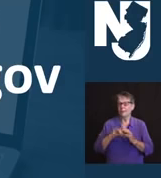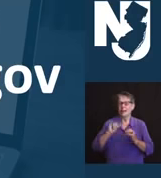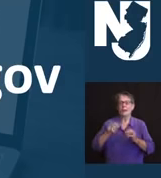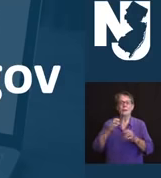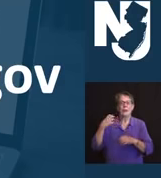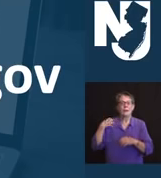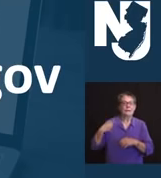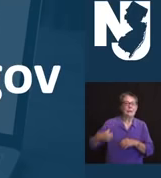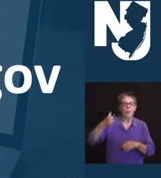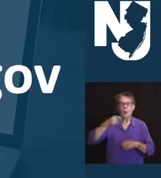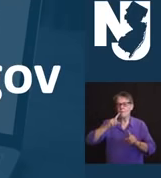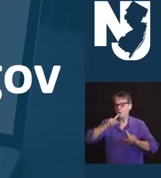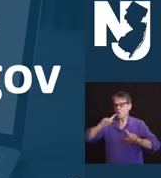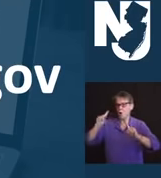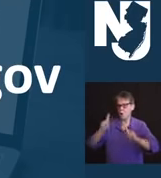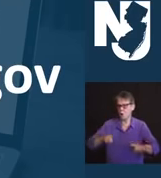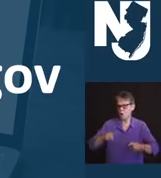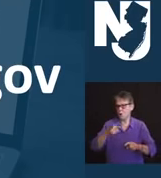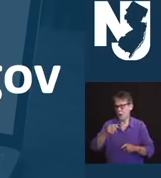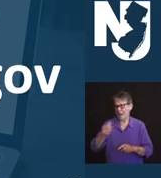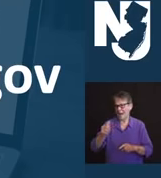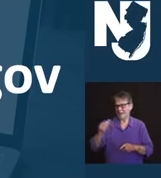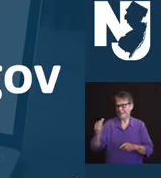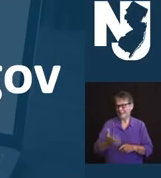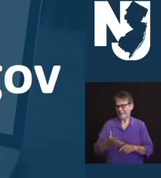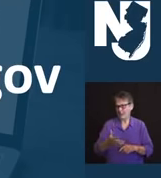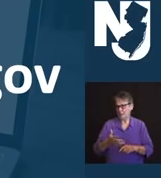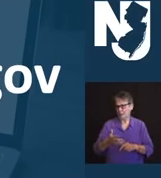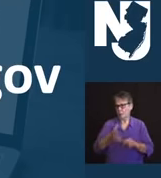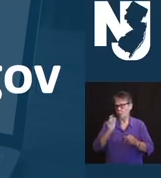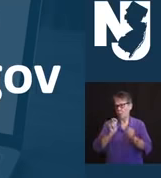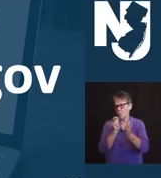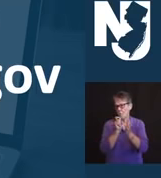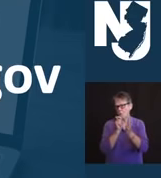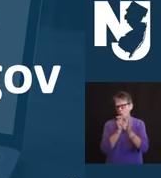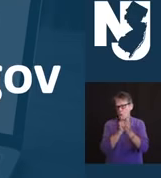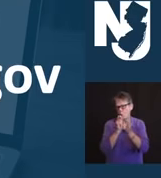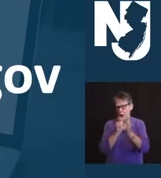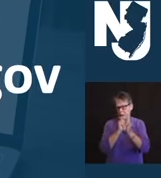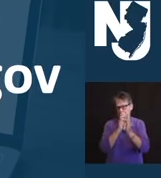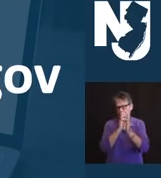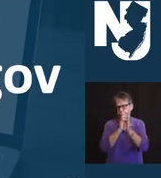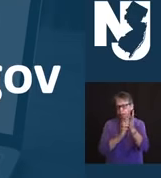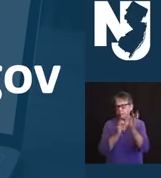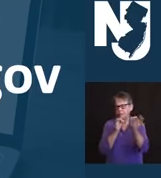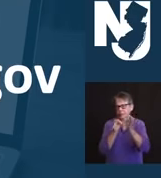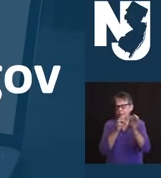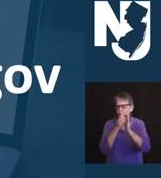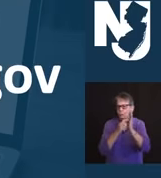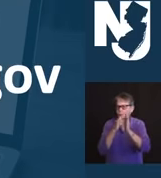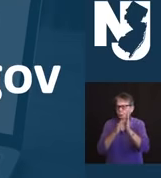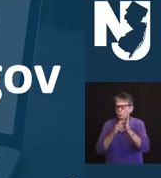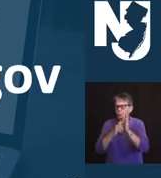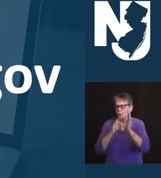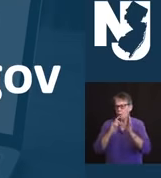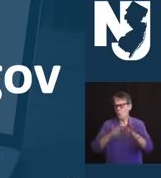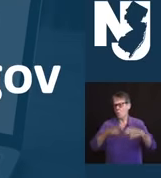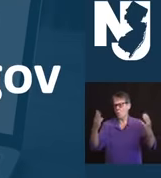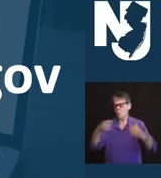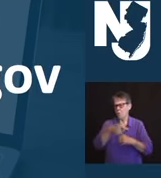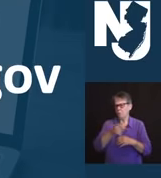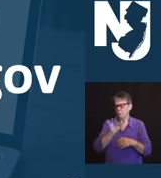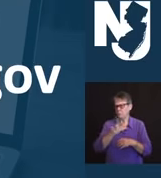days. Several casino operators also plan to open to friends, family, and loyal customers first on July 2nd